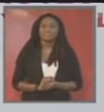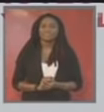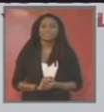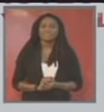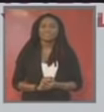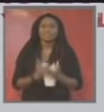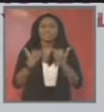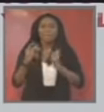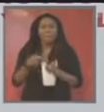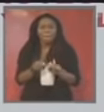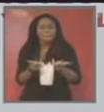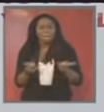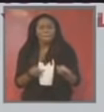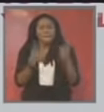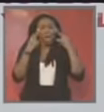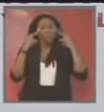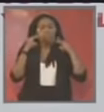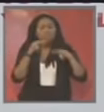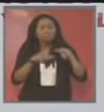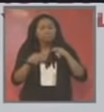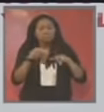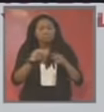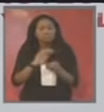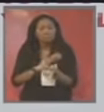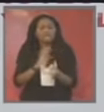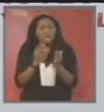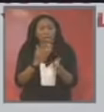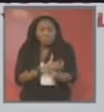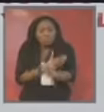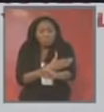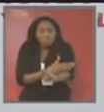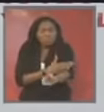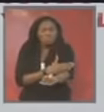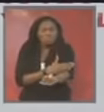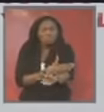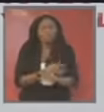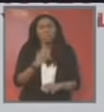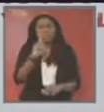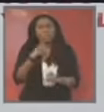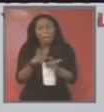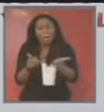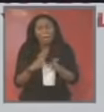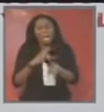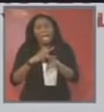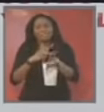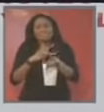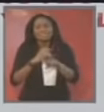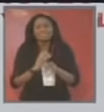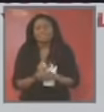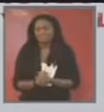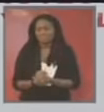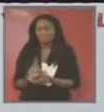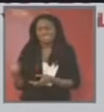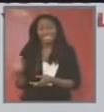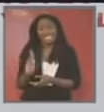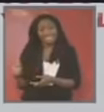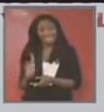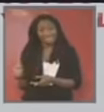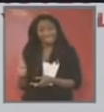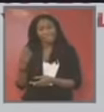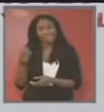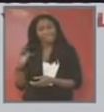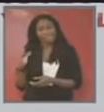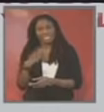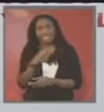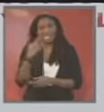our step-down facilities, our Claxton Bay Correctional Facility is now empty. The UE Davie facility is housing 13 persons, and in